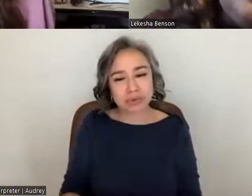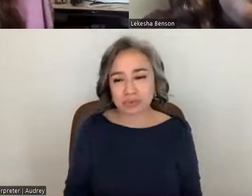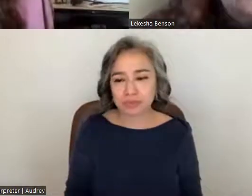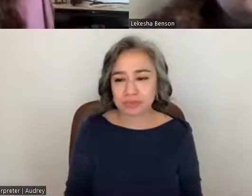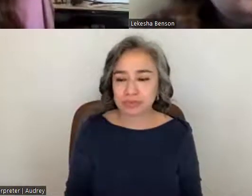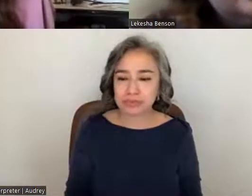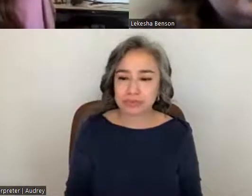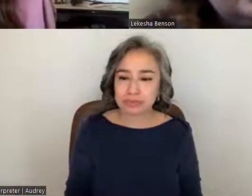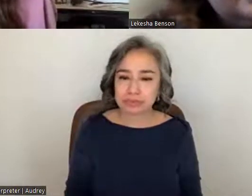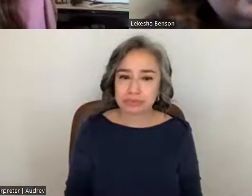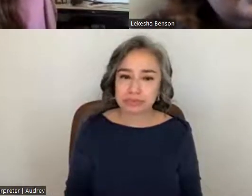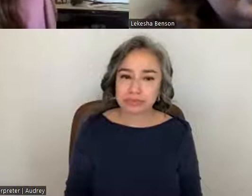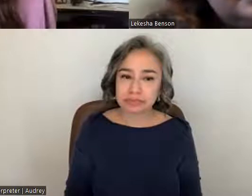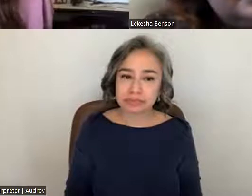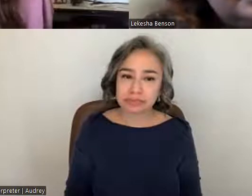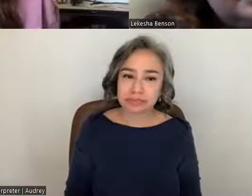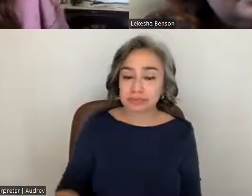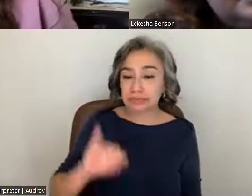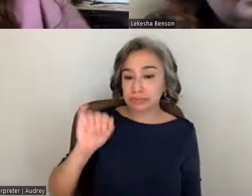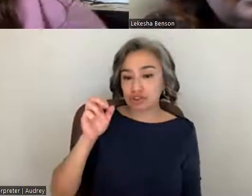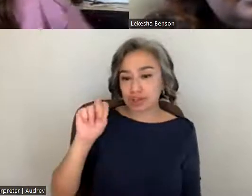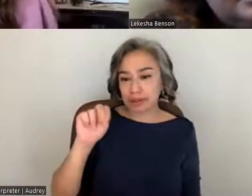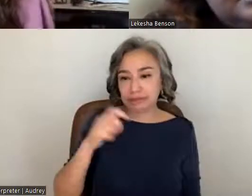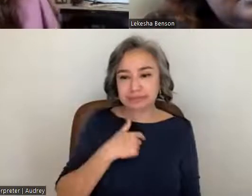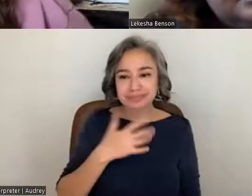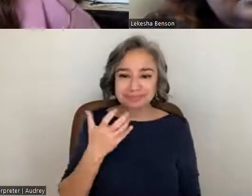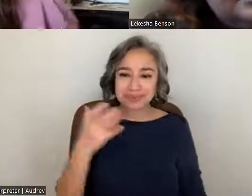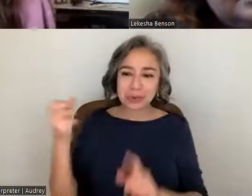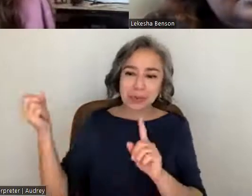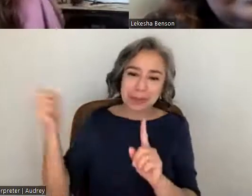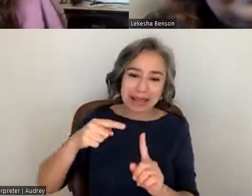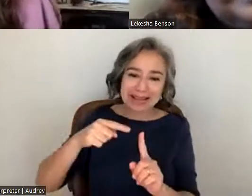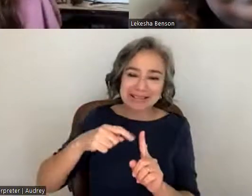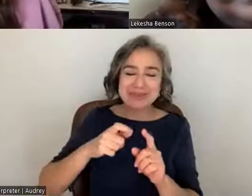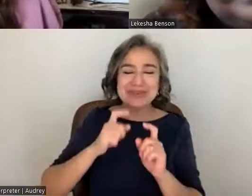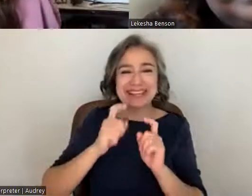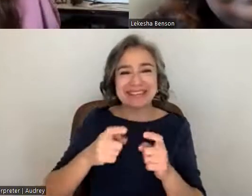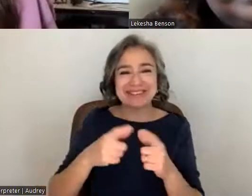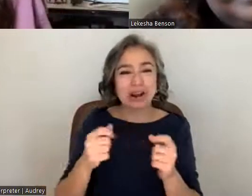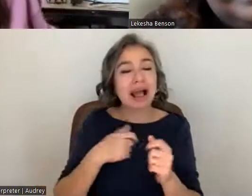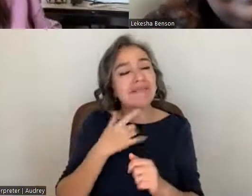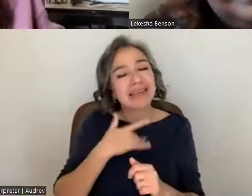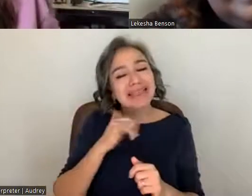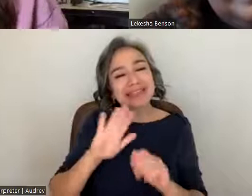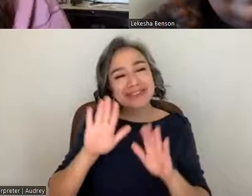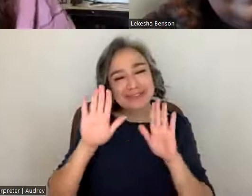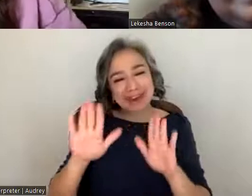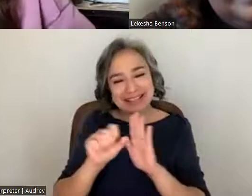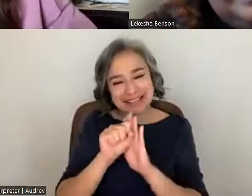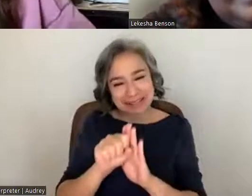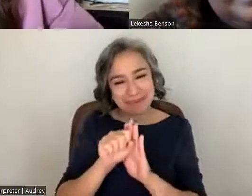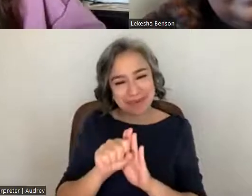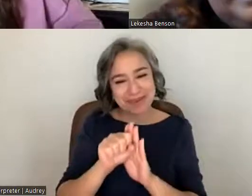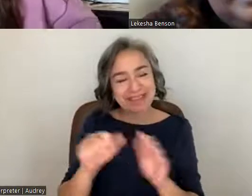I'm going to return also to the gift card thing, because I think it's really symbolic of a lot of what we've been talking